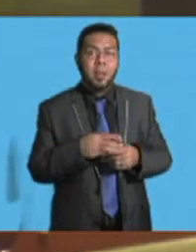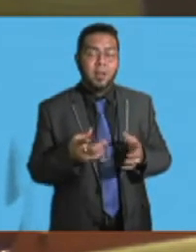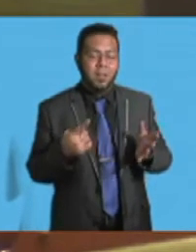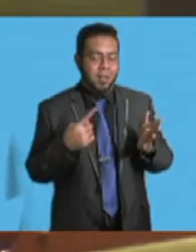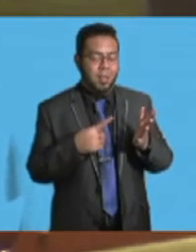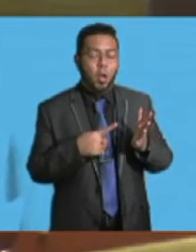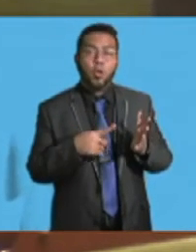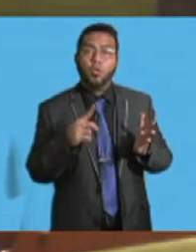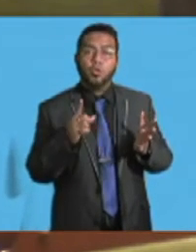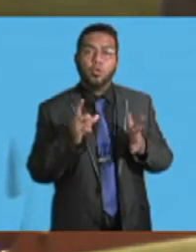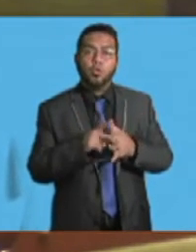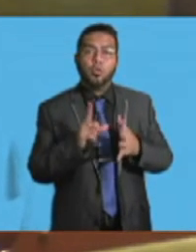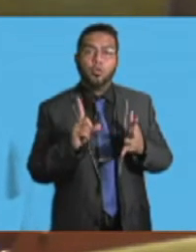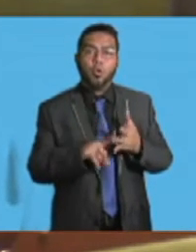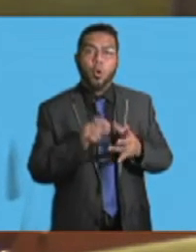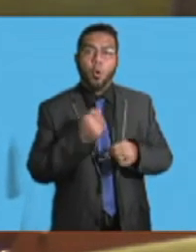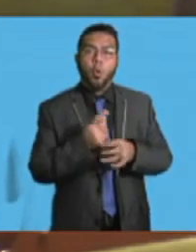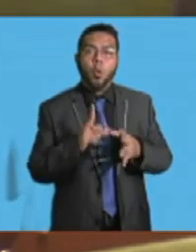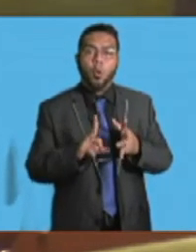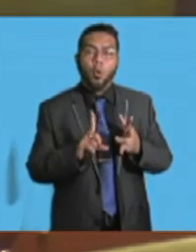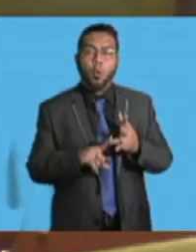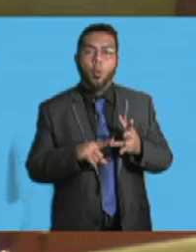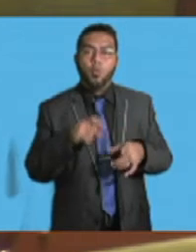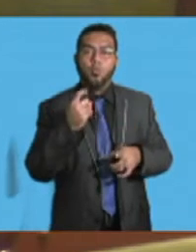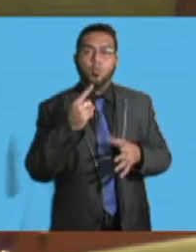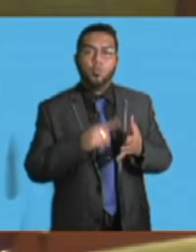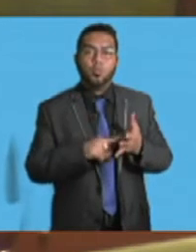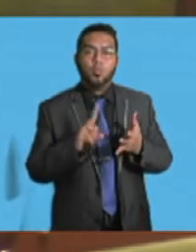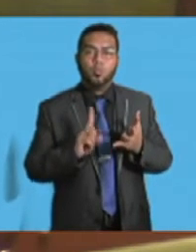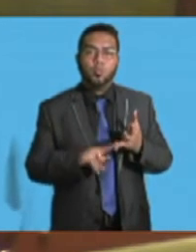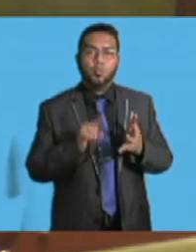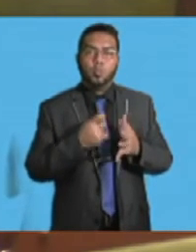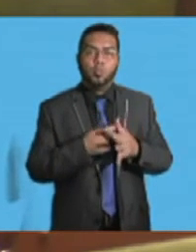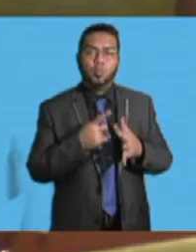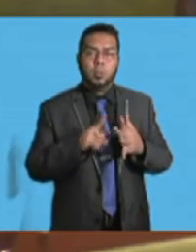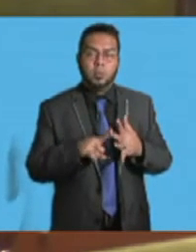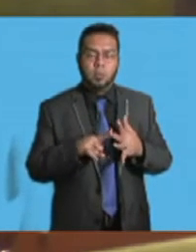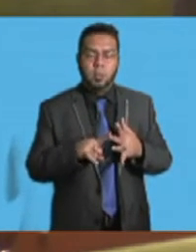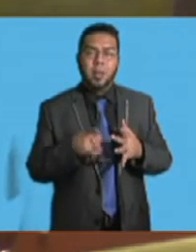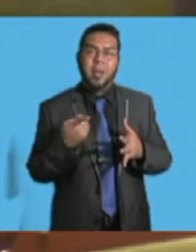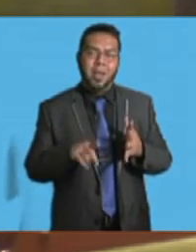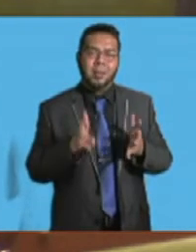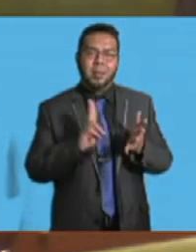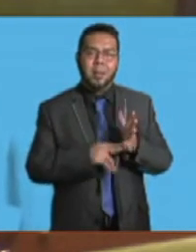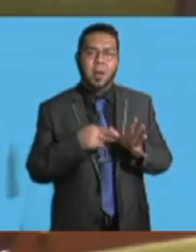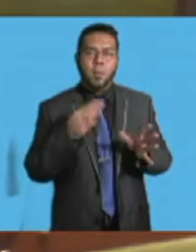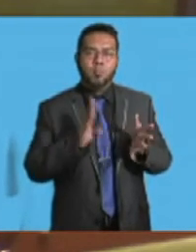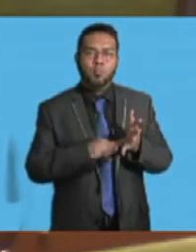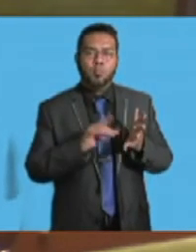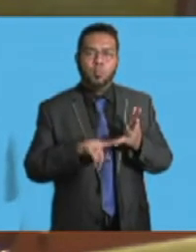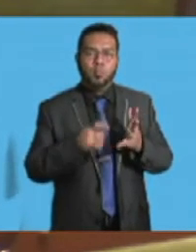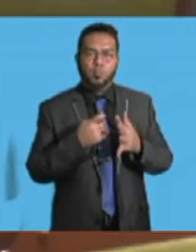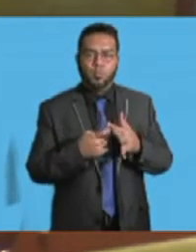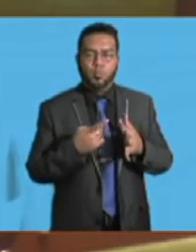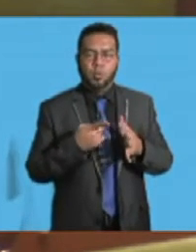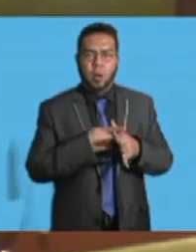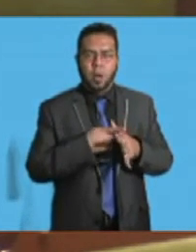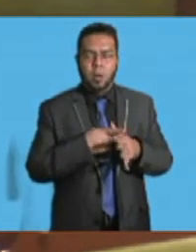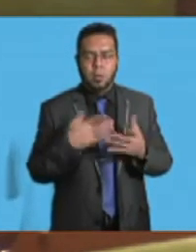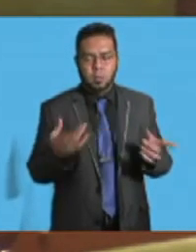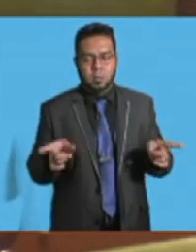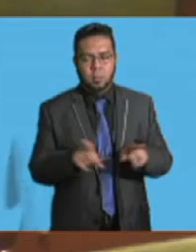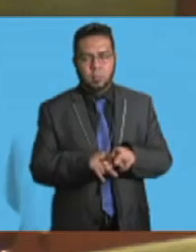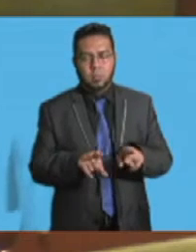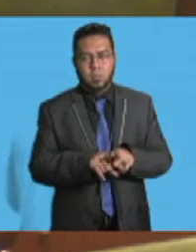of Dongutuki and Tikina of Namuka, and with an estimated 200 hectares of land